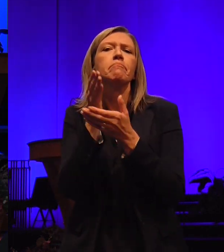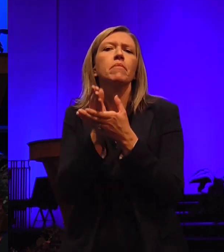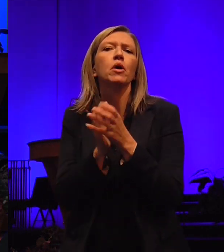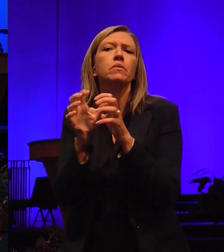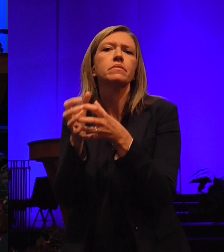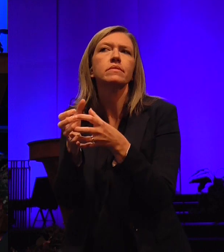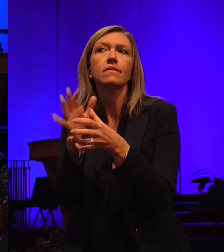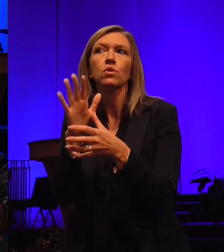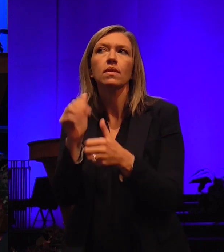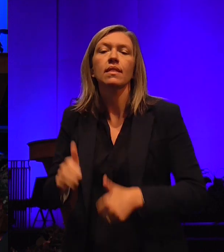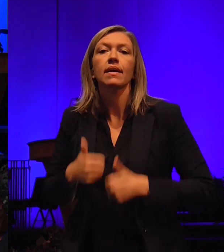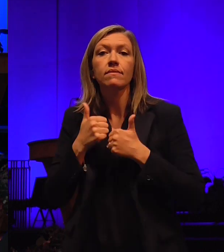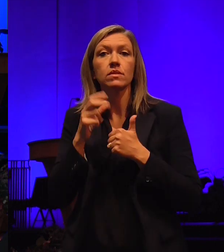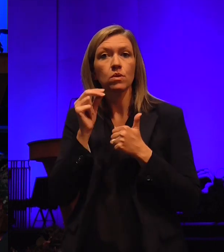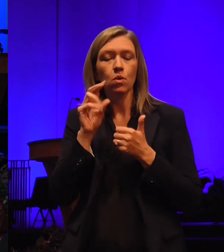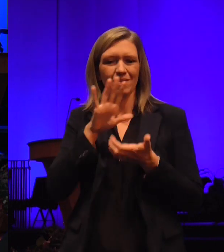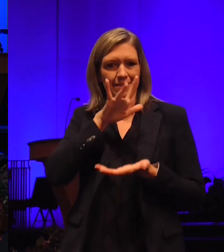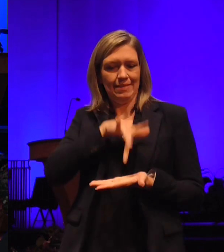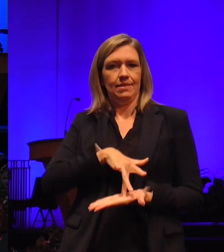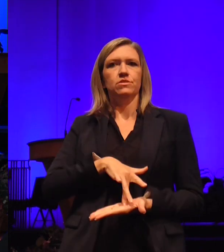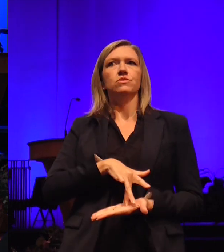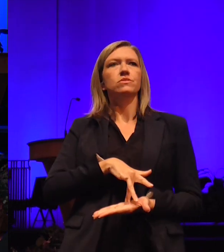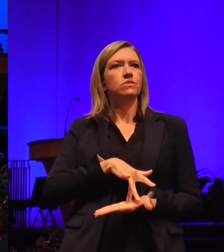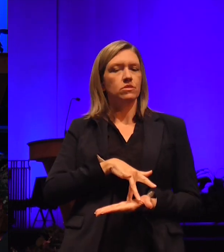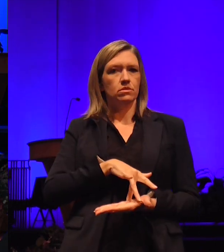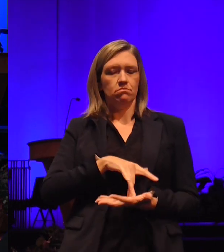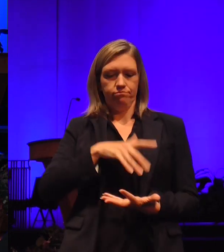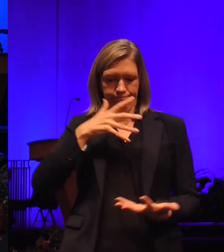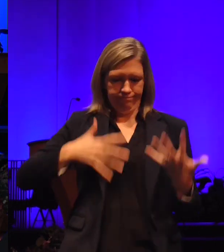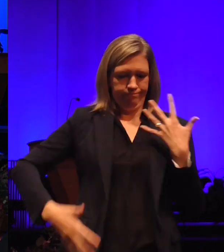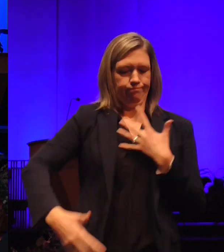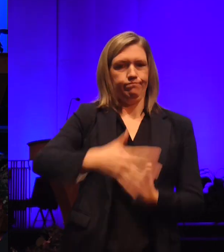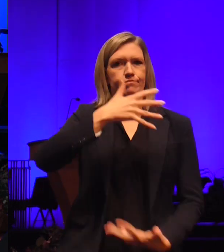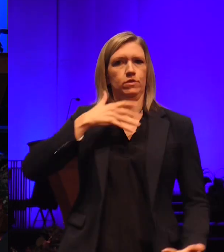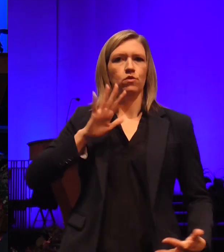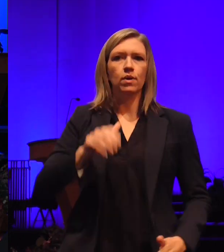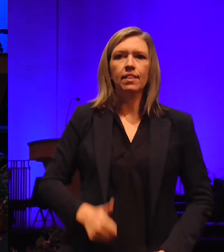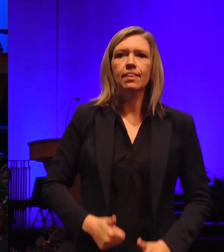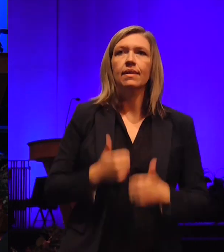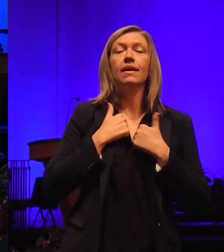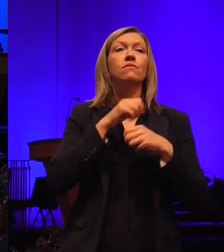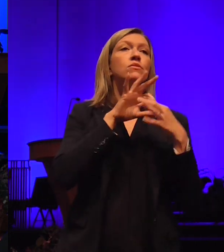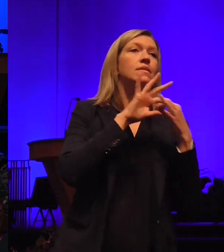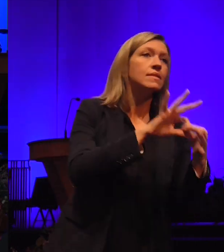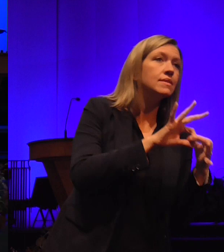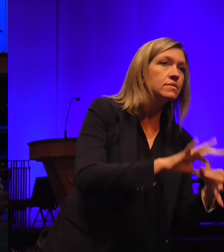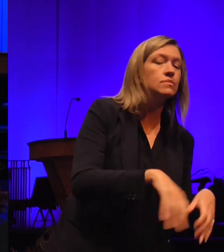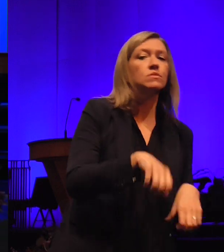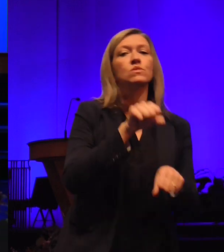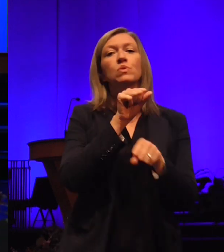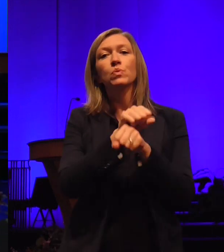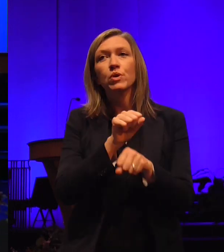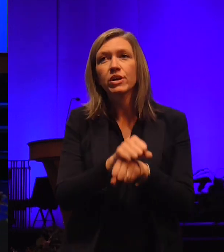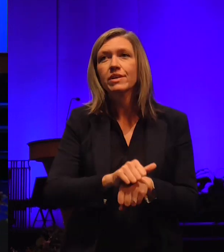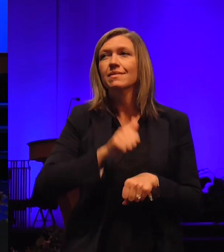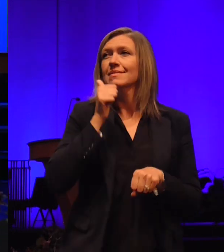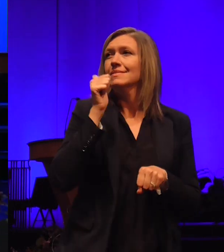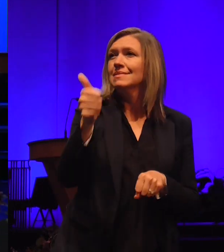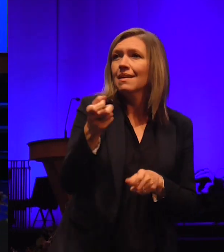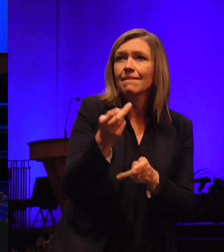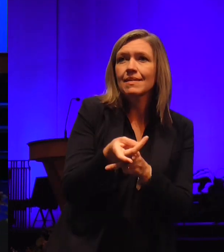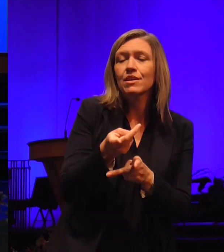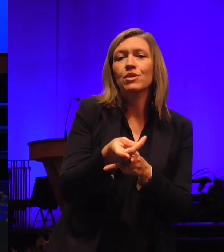but at the center of your life, infusing your relationships, your work, your self-care, your way